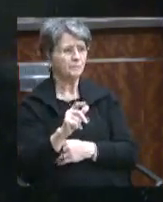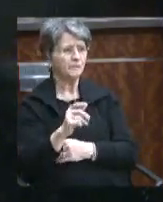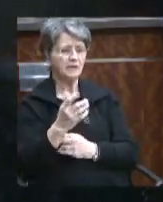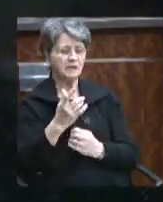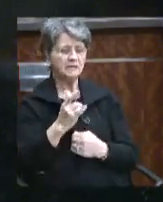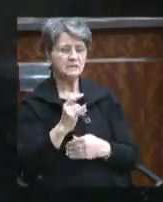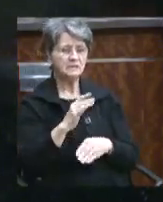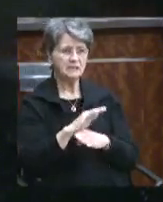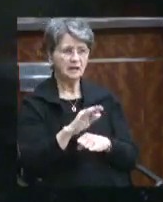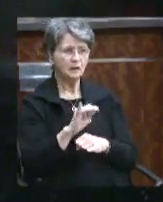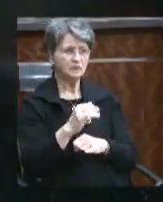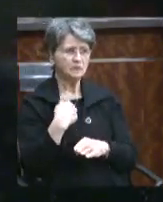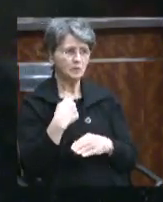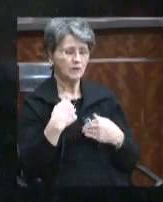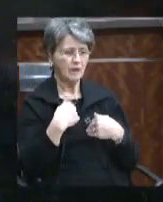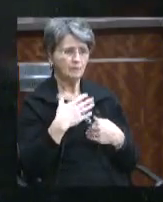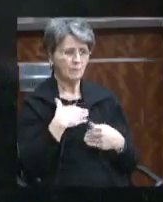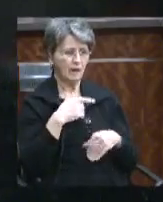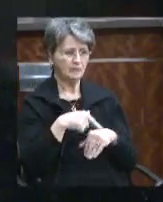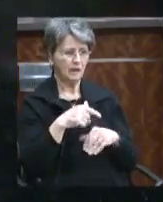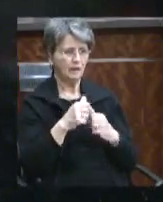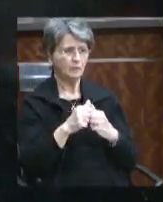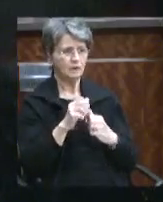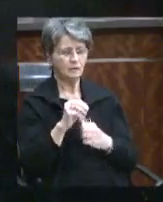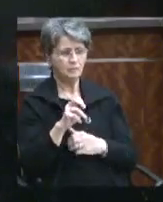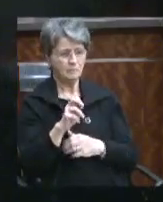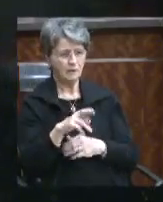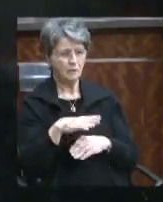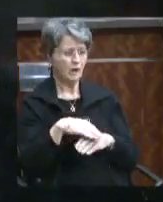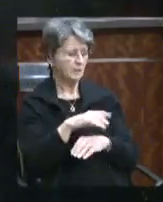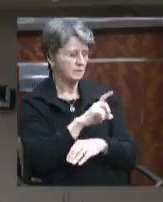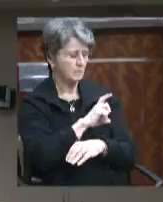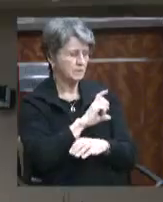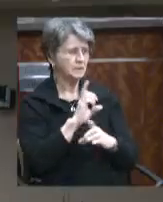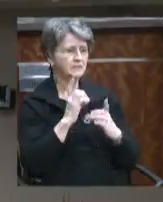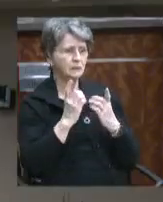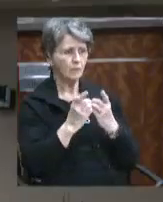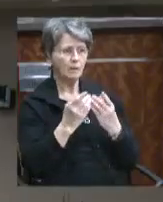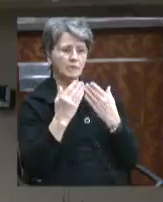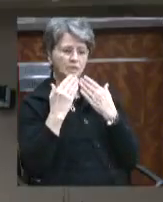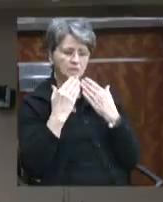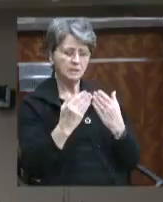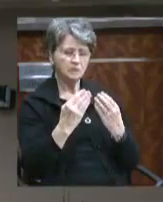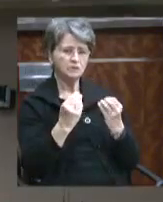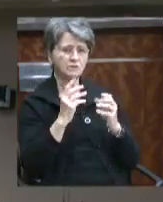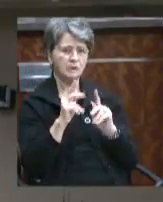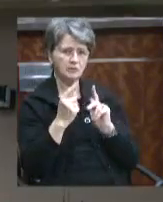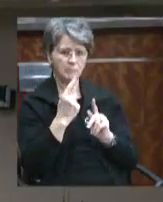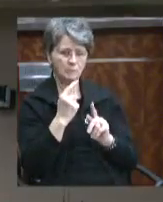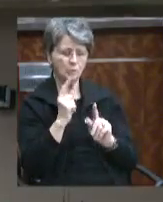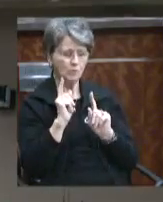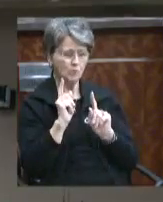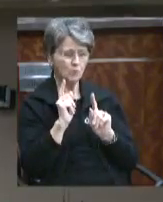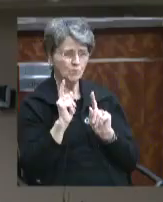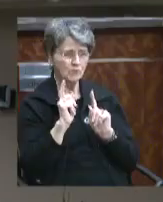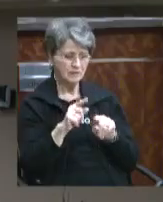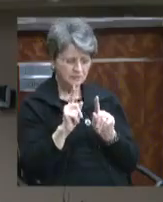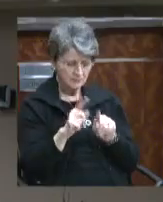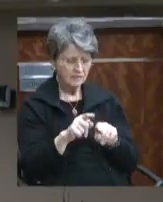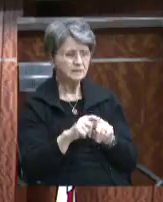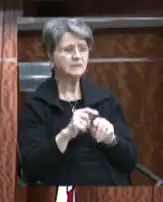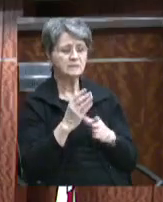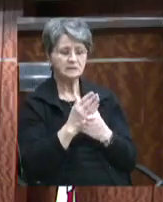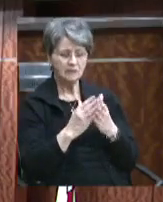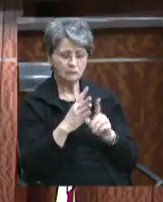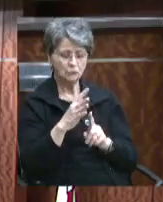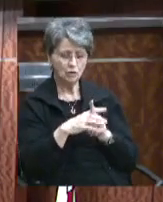tonight. It was at the police department. I want to thank the many residents that did come out. Some were there early, and we appreciate that. And I had some